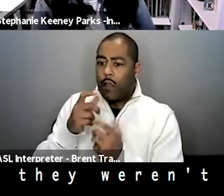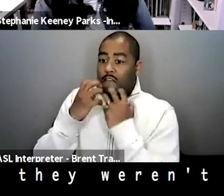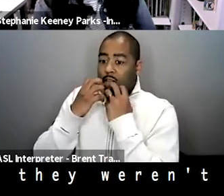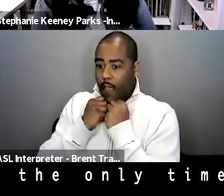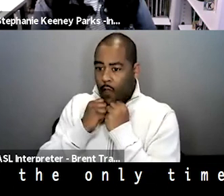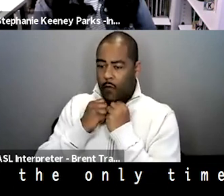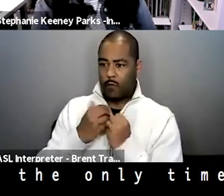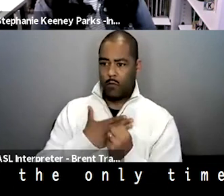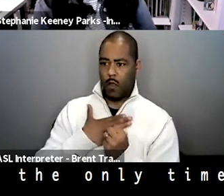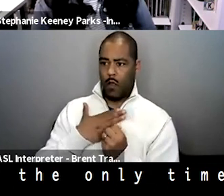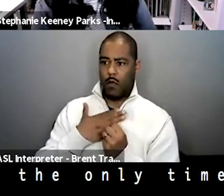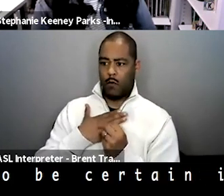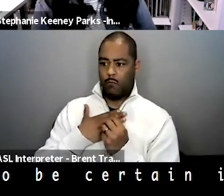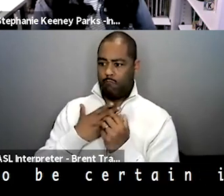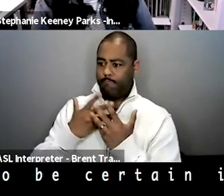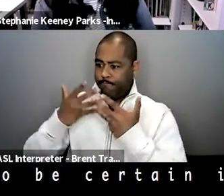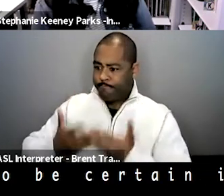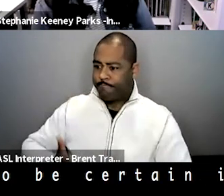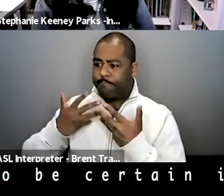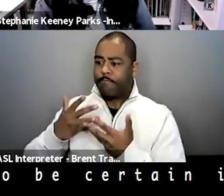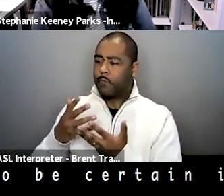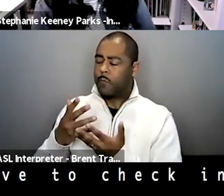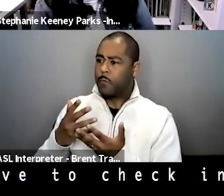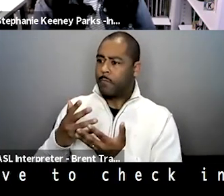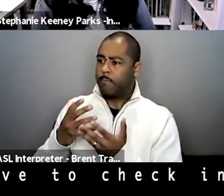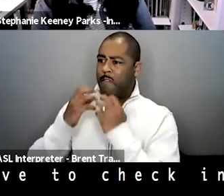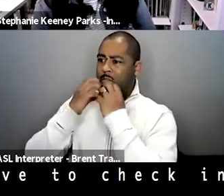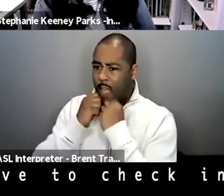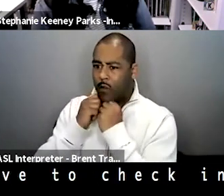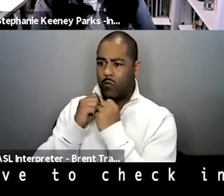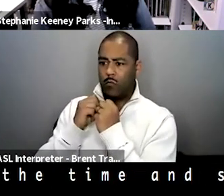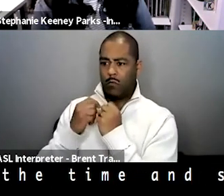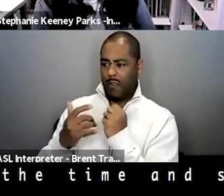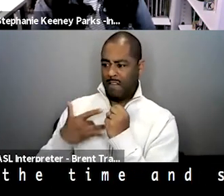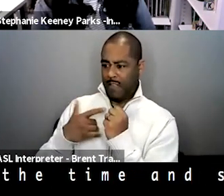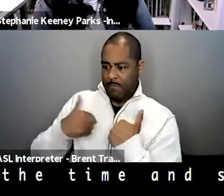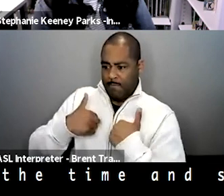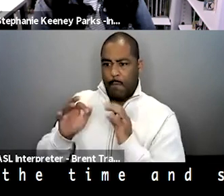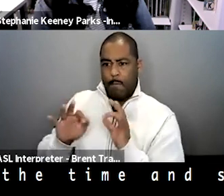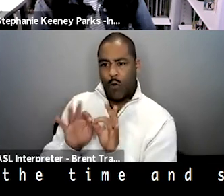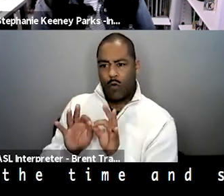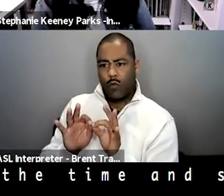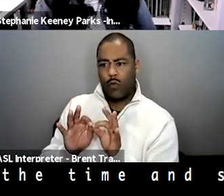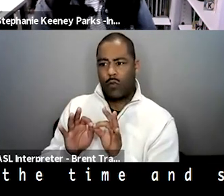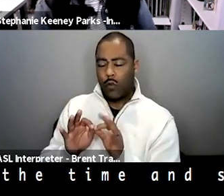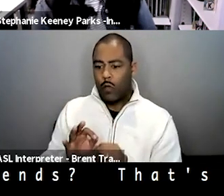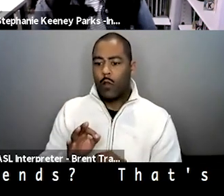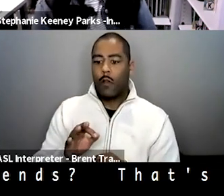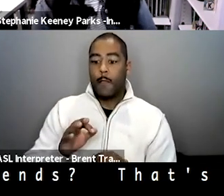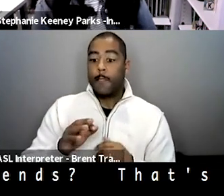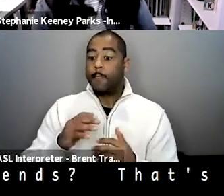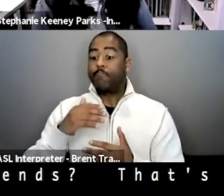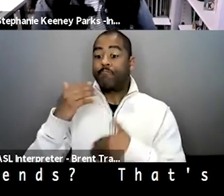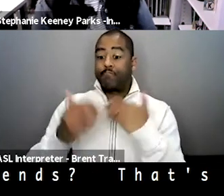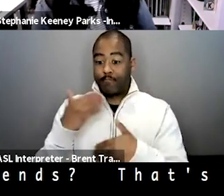who, even though they assure me they're not going anywhere, the only time I started to become certain of it was when I didn't have to check in with them all the time and